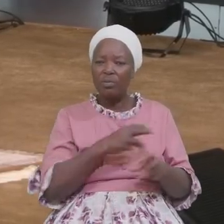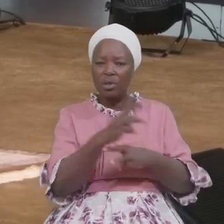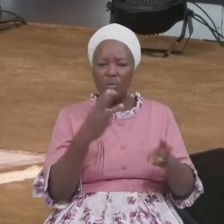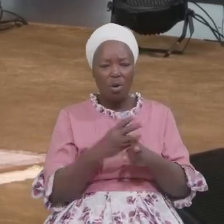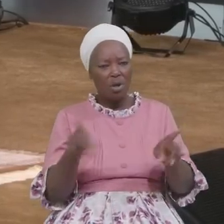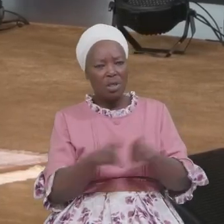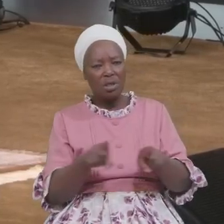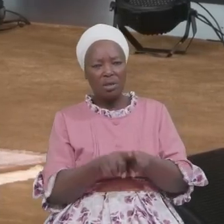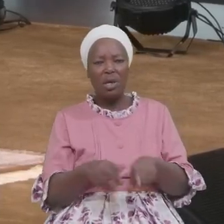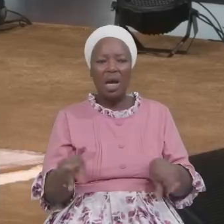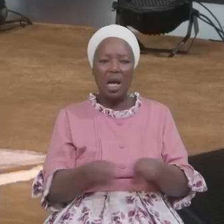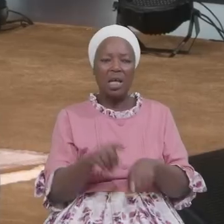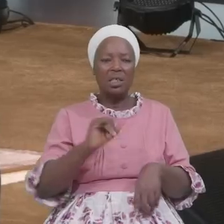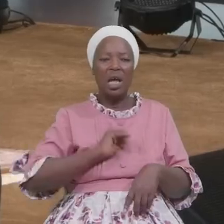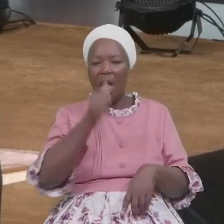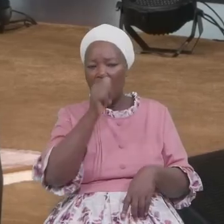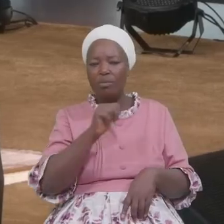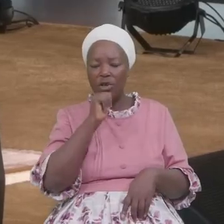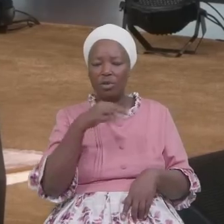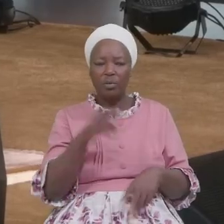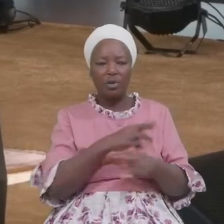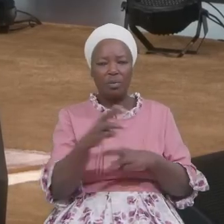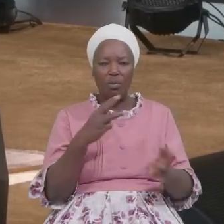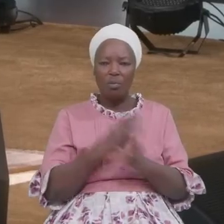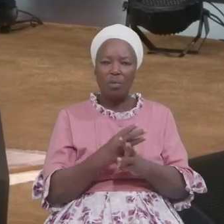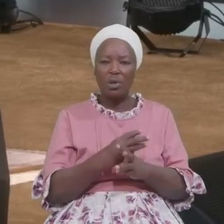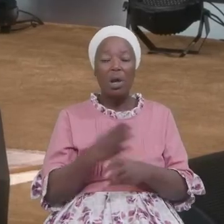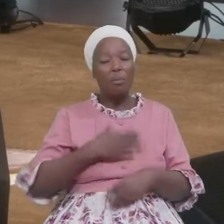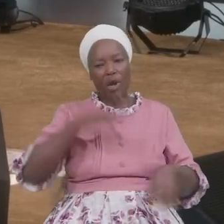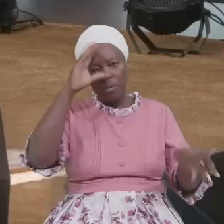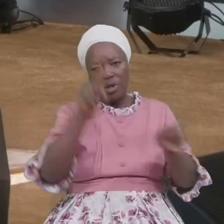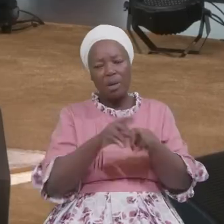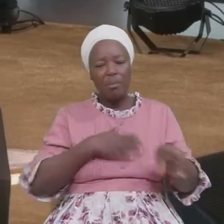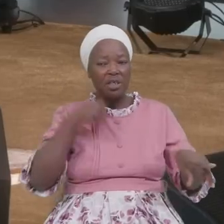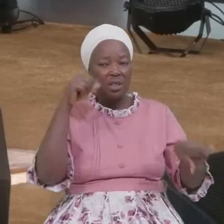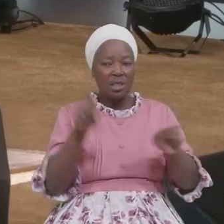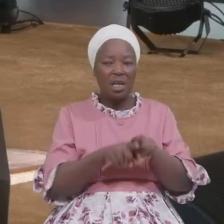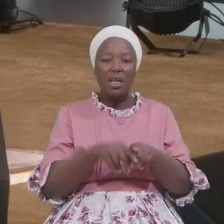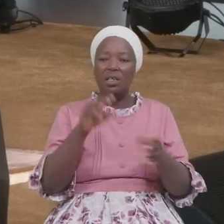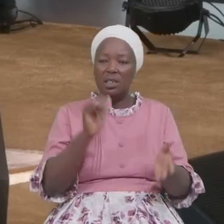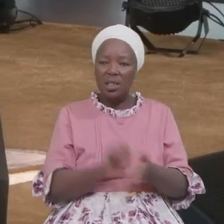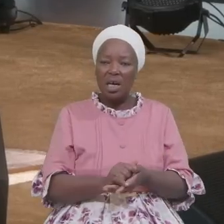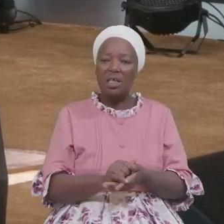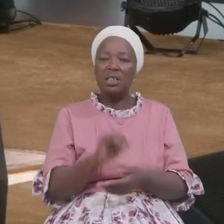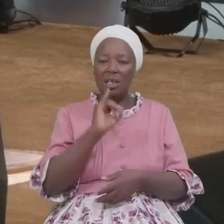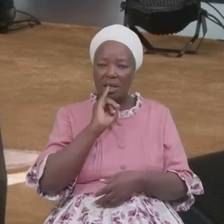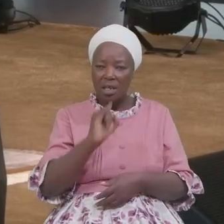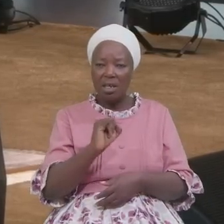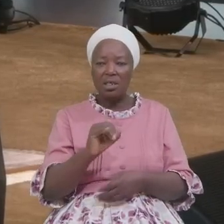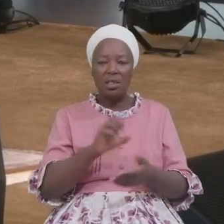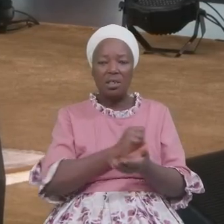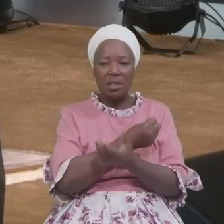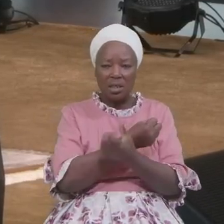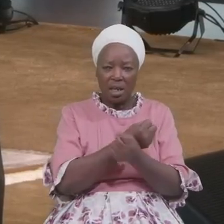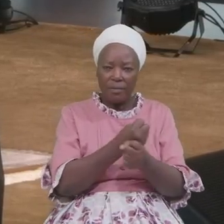even as I am not of the world? My brothers and sisters, that is